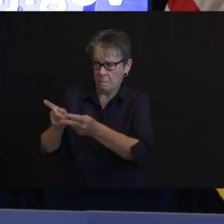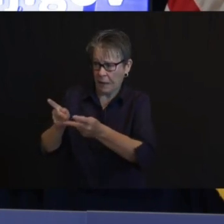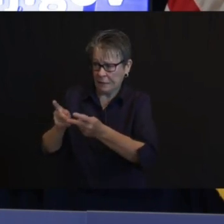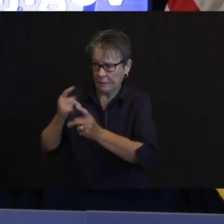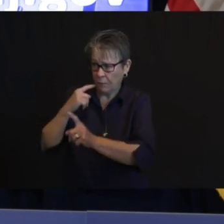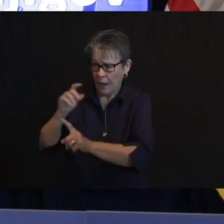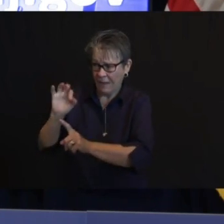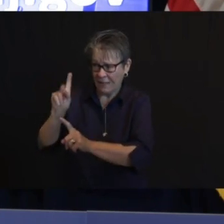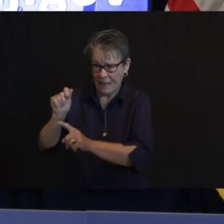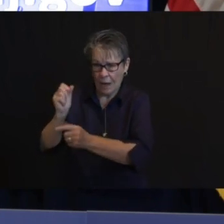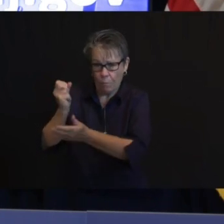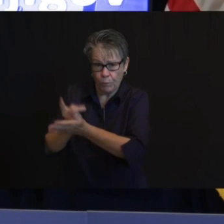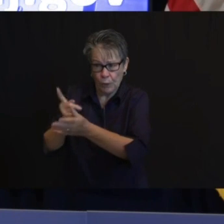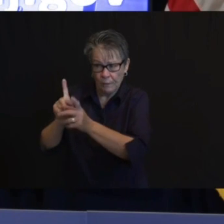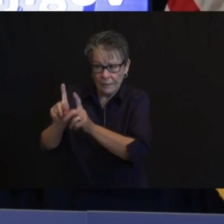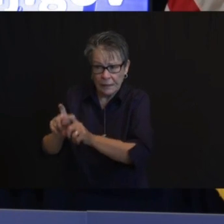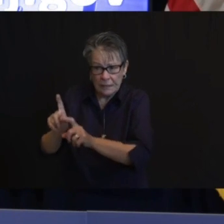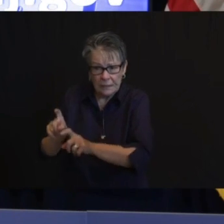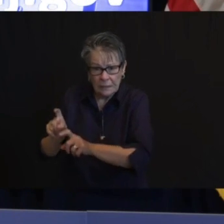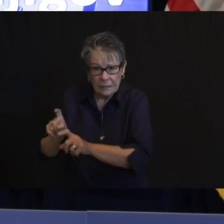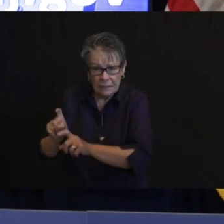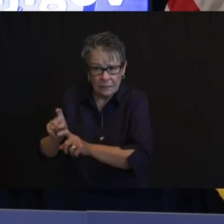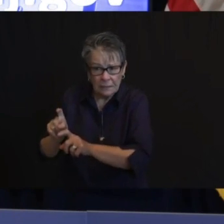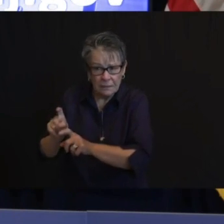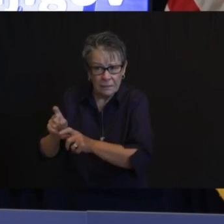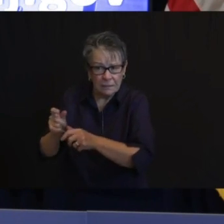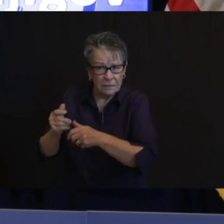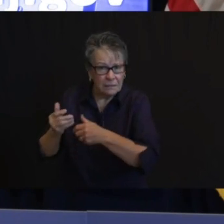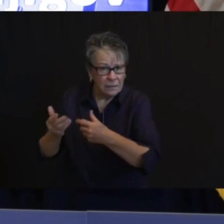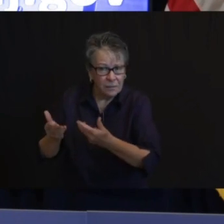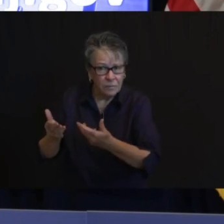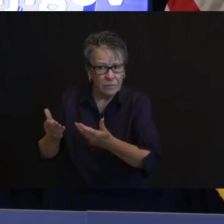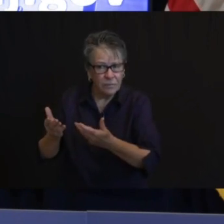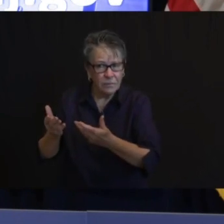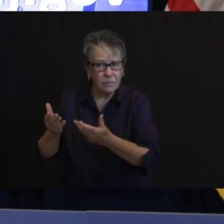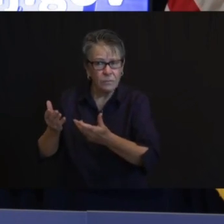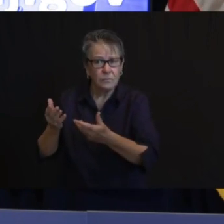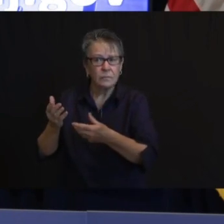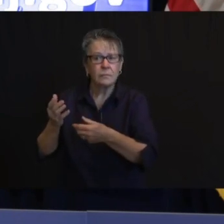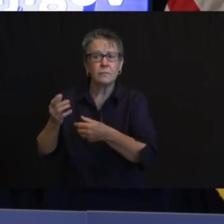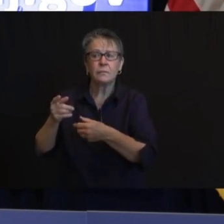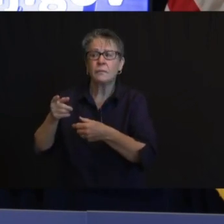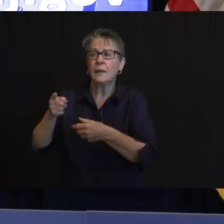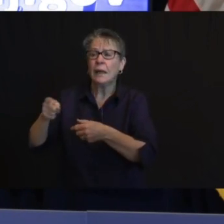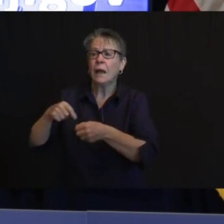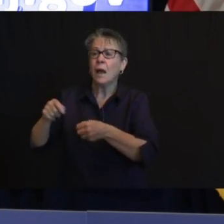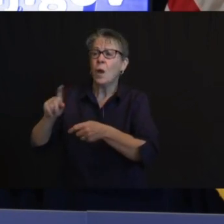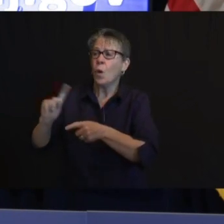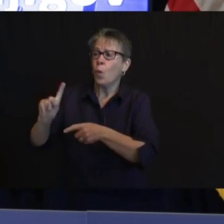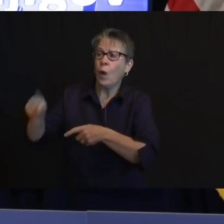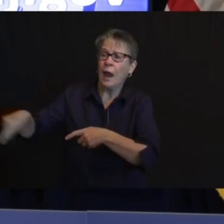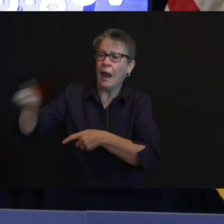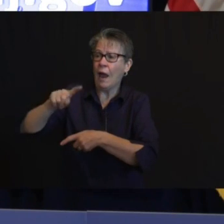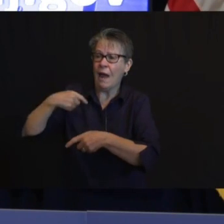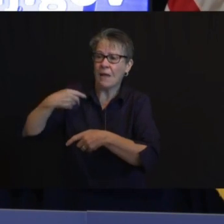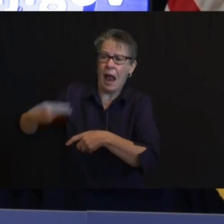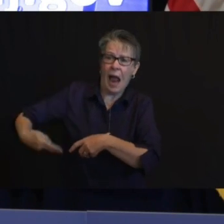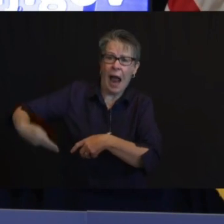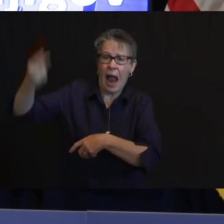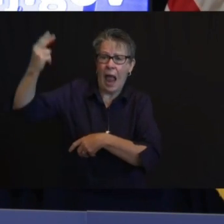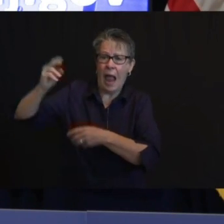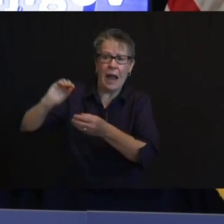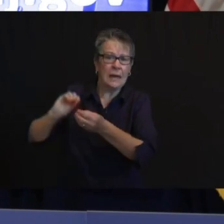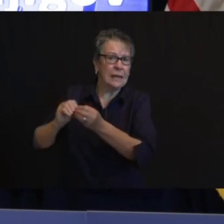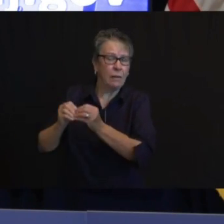Laboratory Improvement Amendment, a CLIA amendment, in high-activity regions are strongly encouraged to test all visitors to